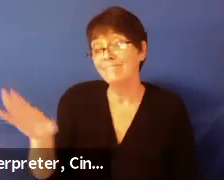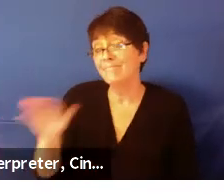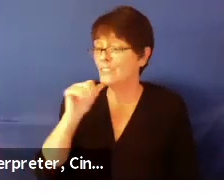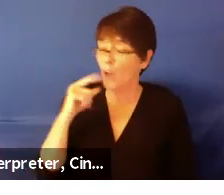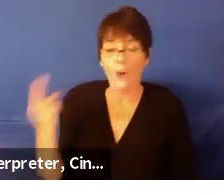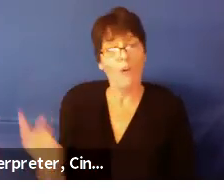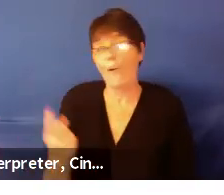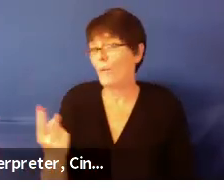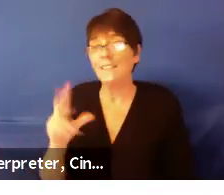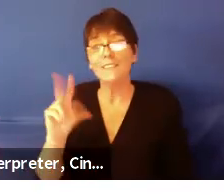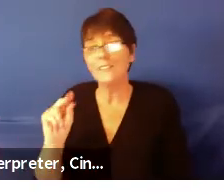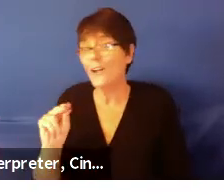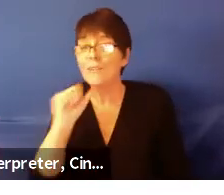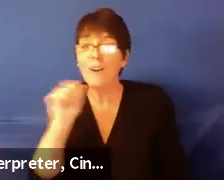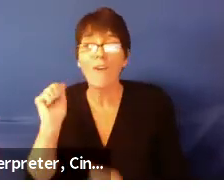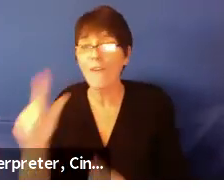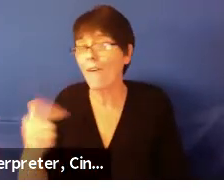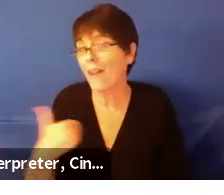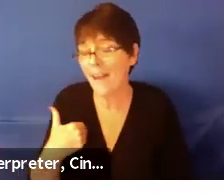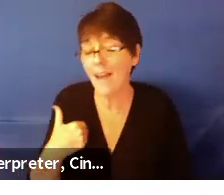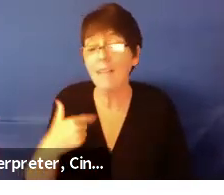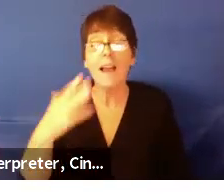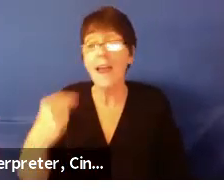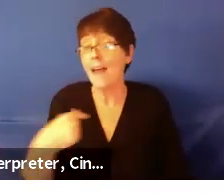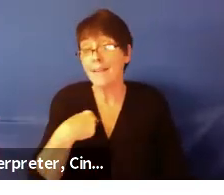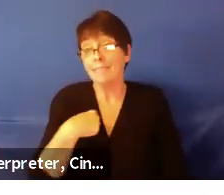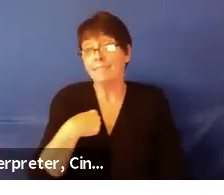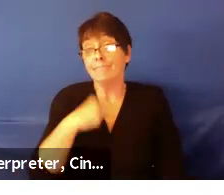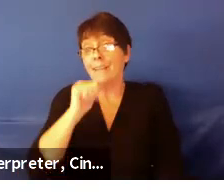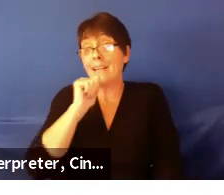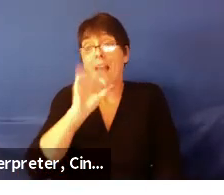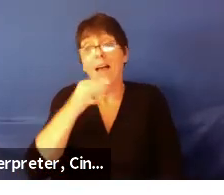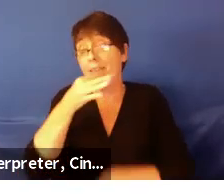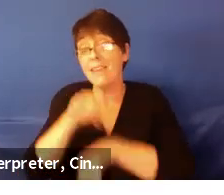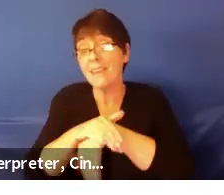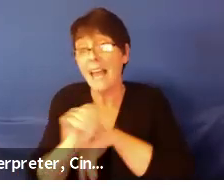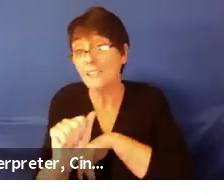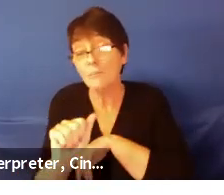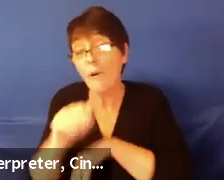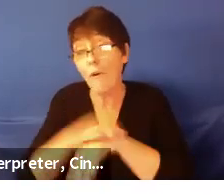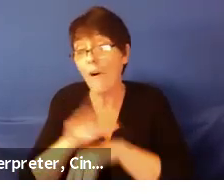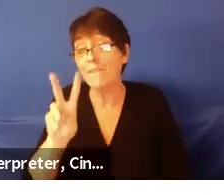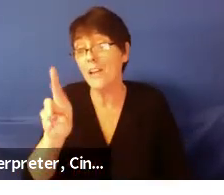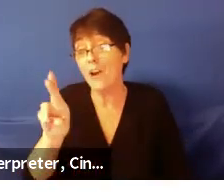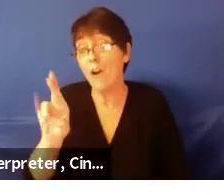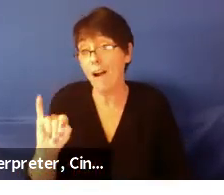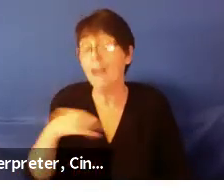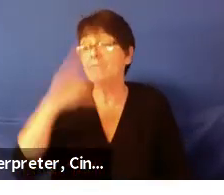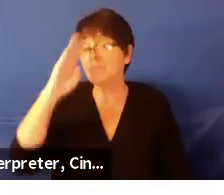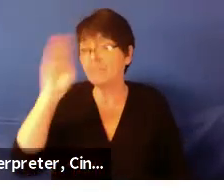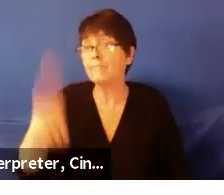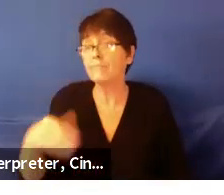congregate shelters have high-speed internet, and I am not the expert on the VRI. I know that there is